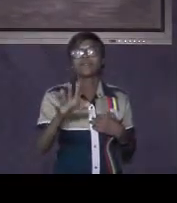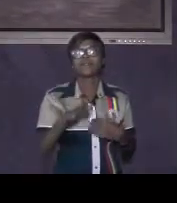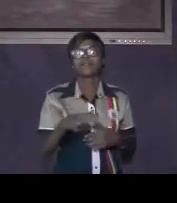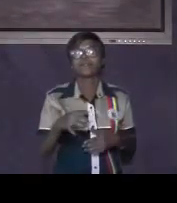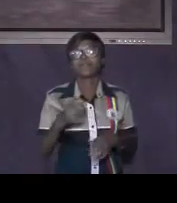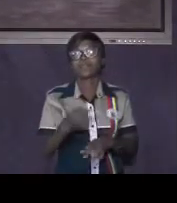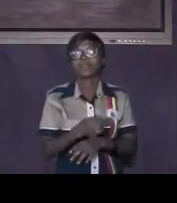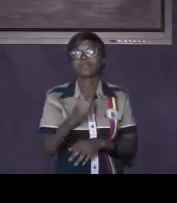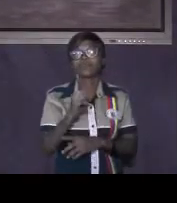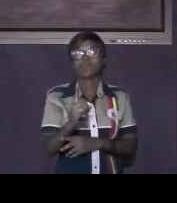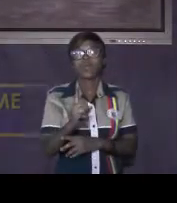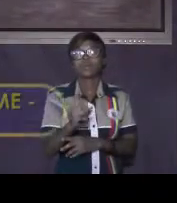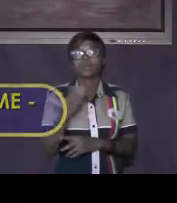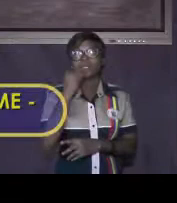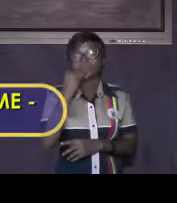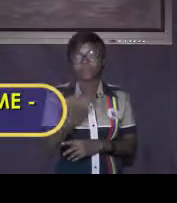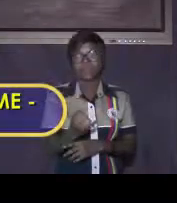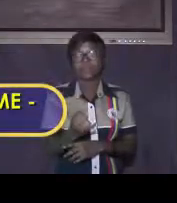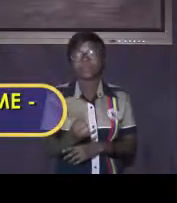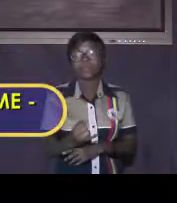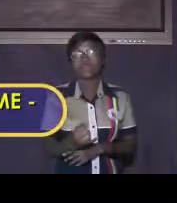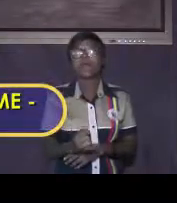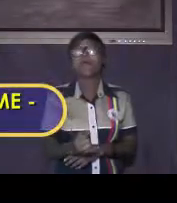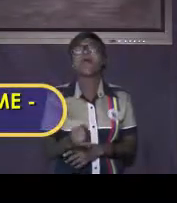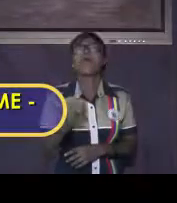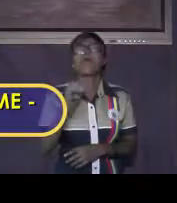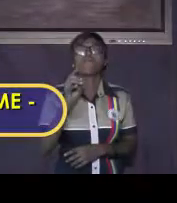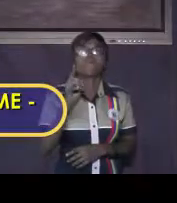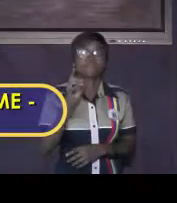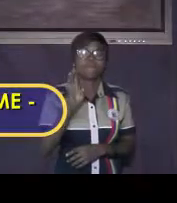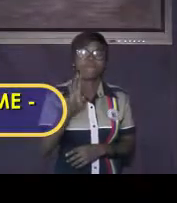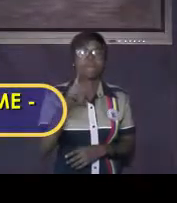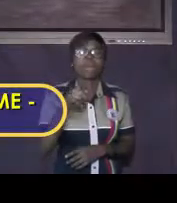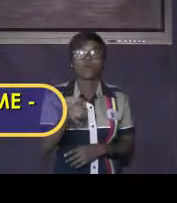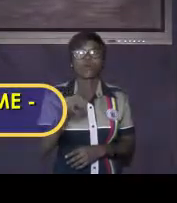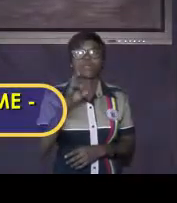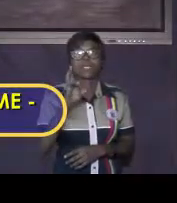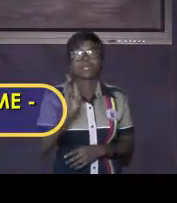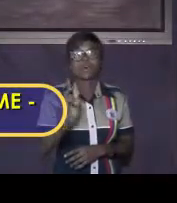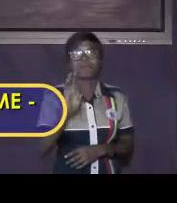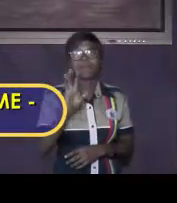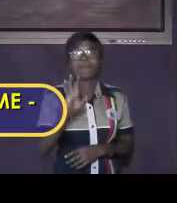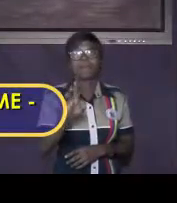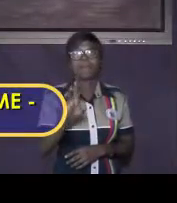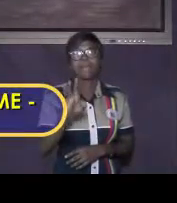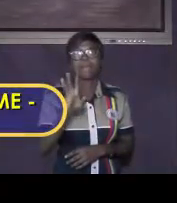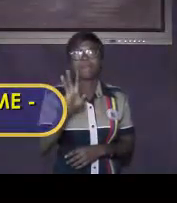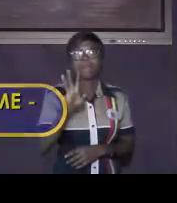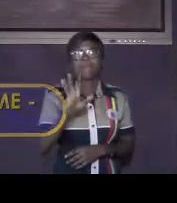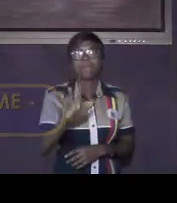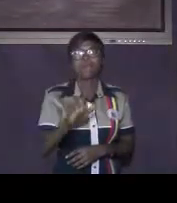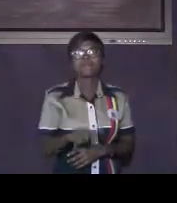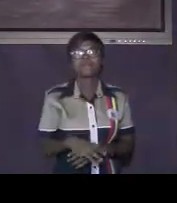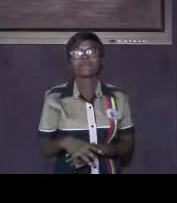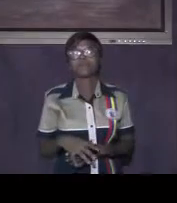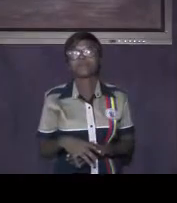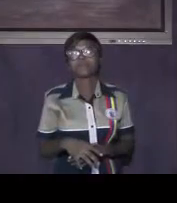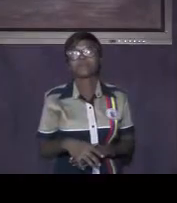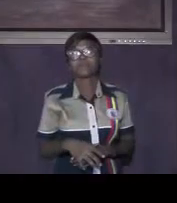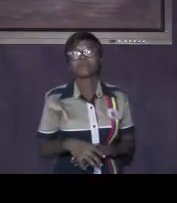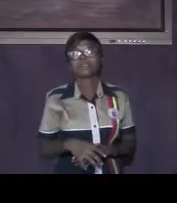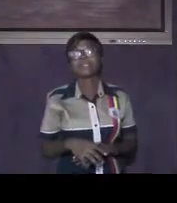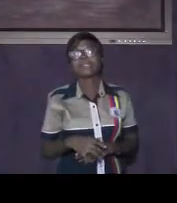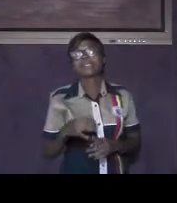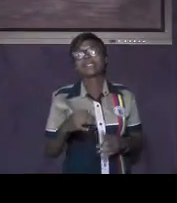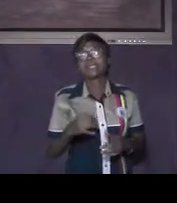squares. And 4.75 times 1 is 4.75 kilometers squared. So that means that